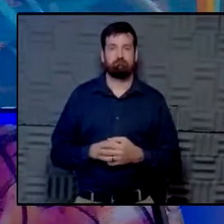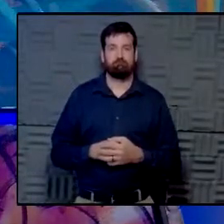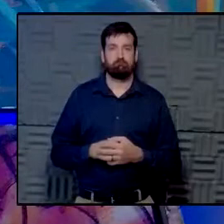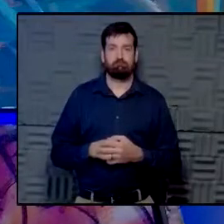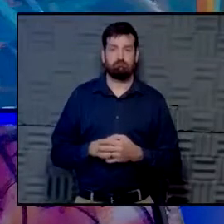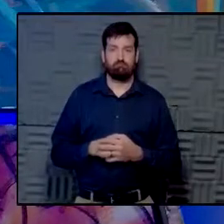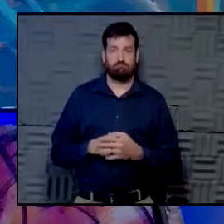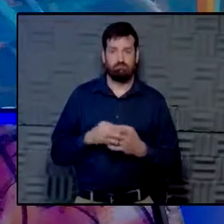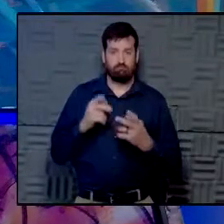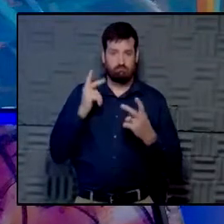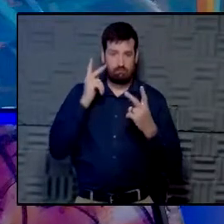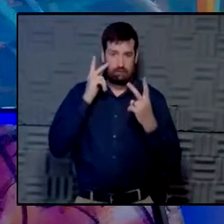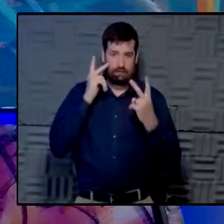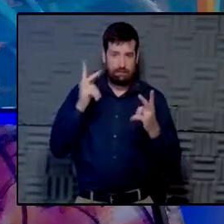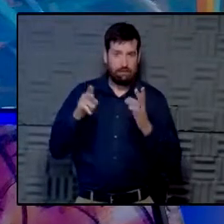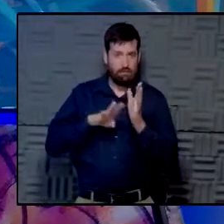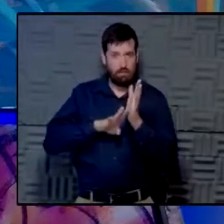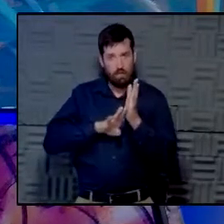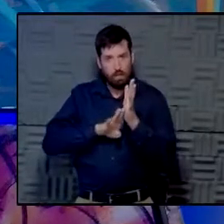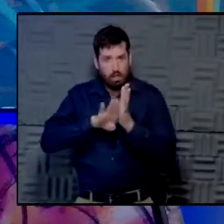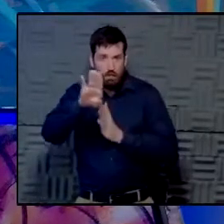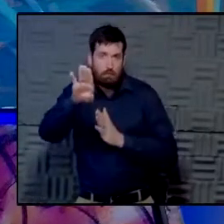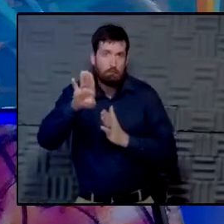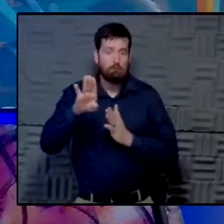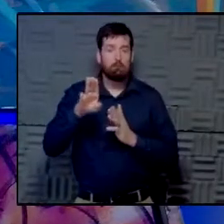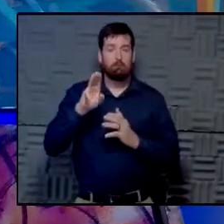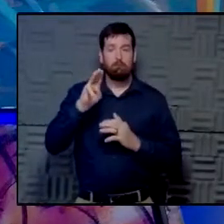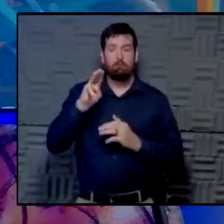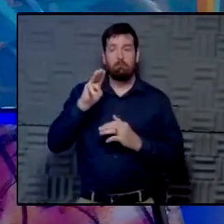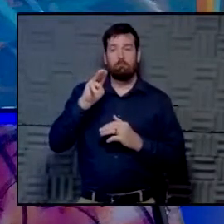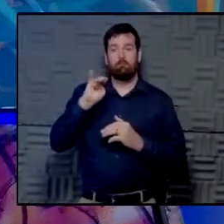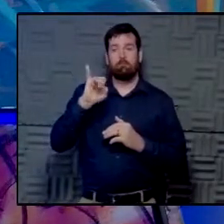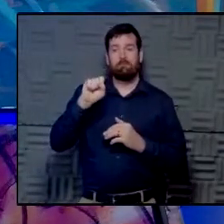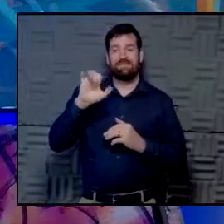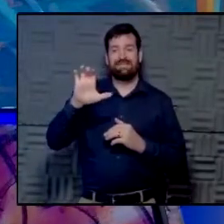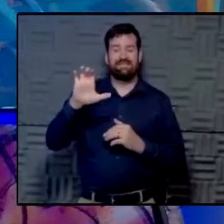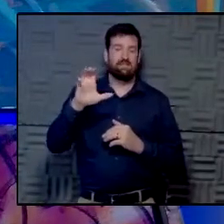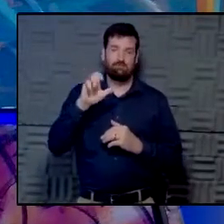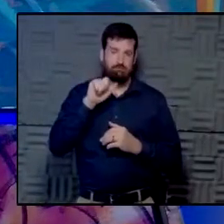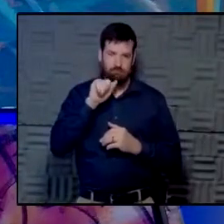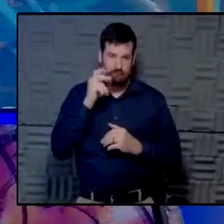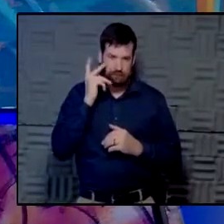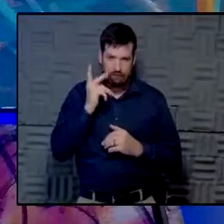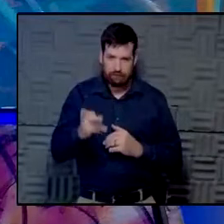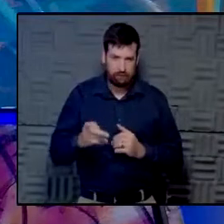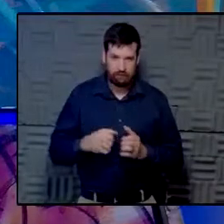any increases or surges in the MIS-C or multisystem inflammatory